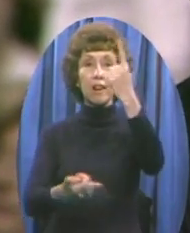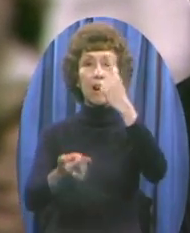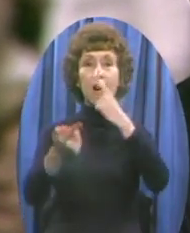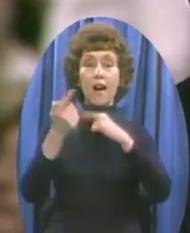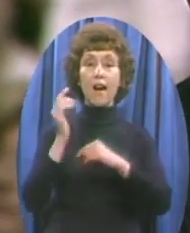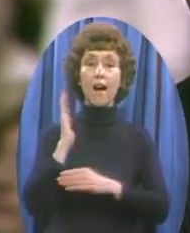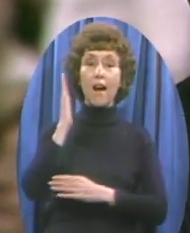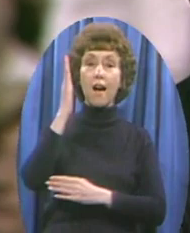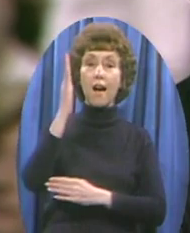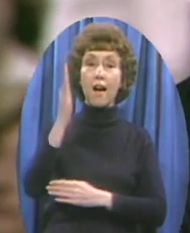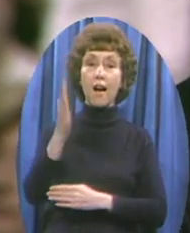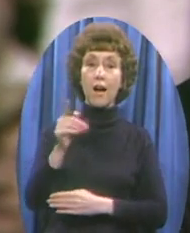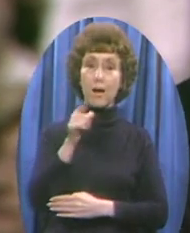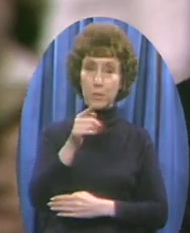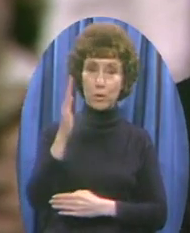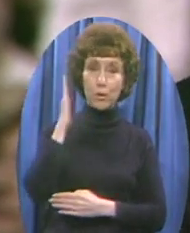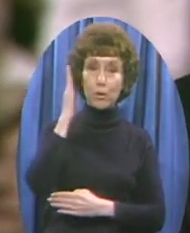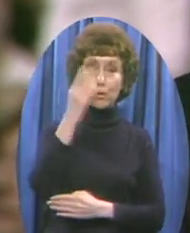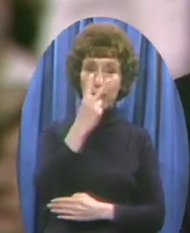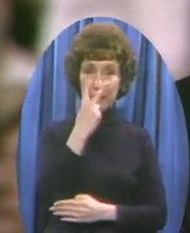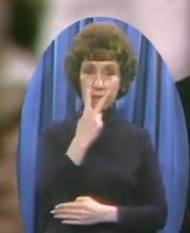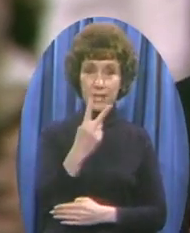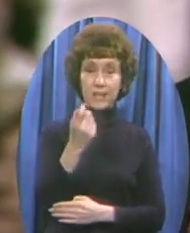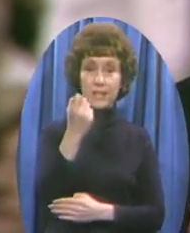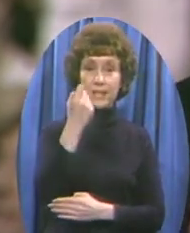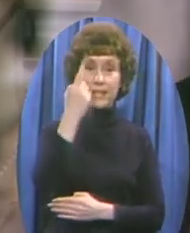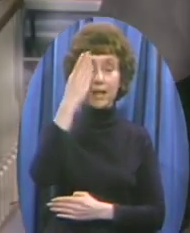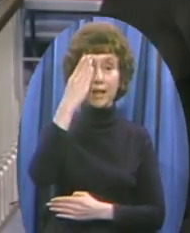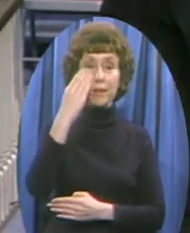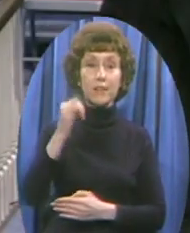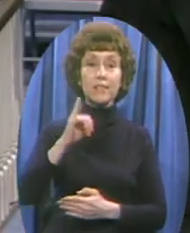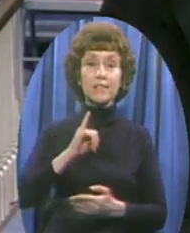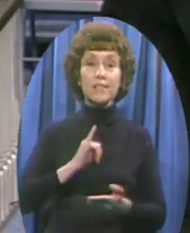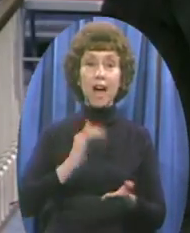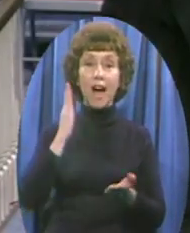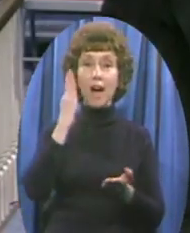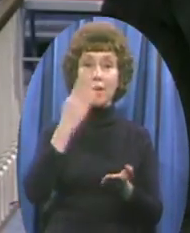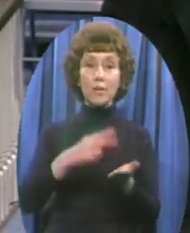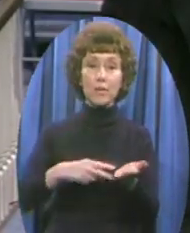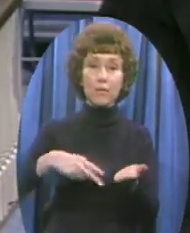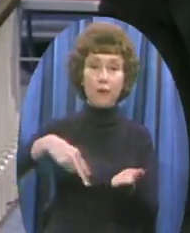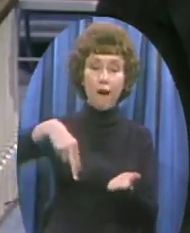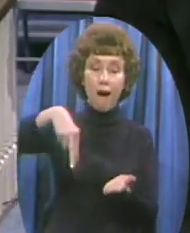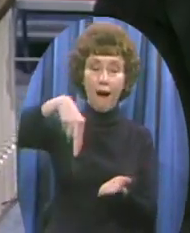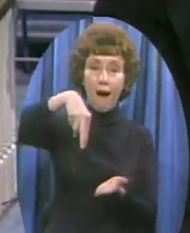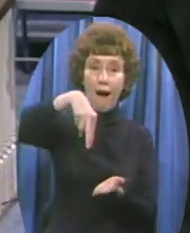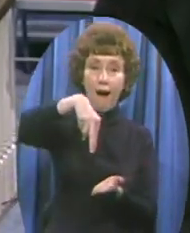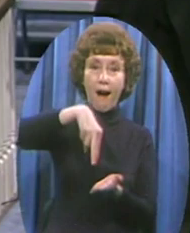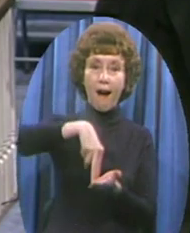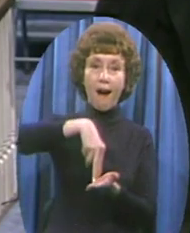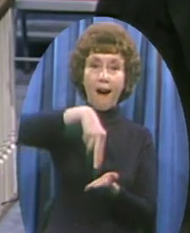come when you will see, 'cause I arrive.